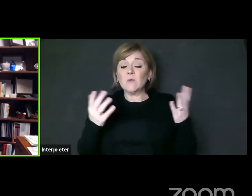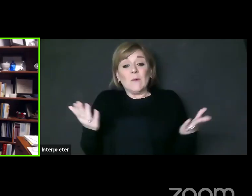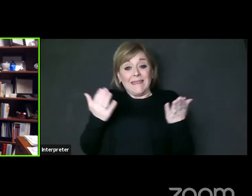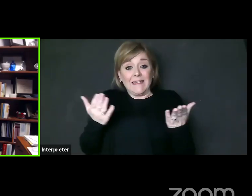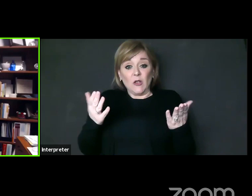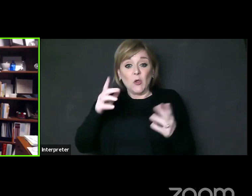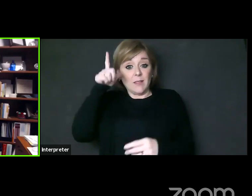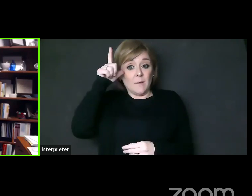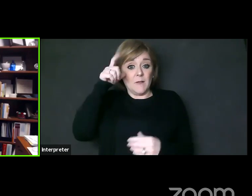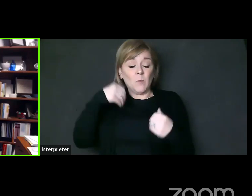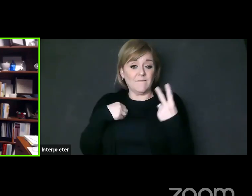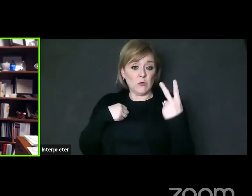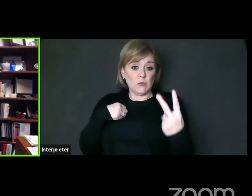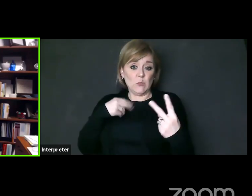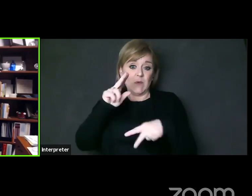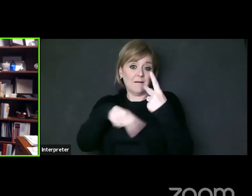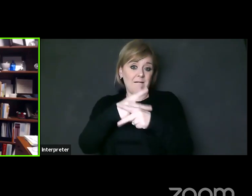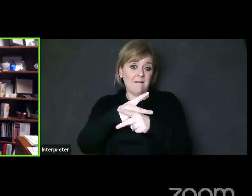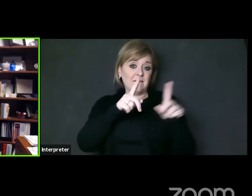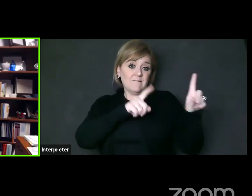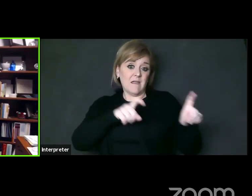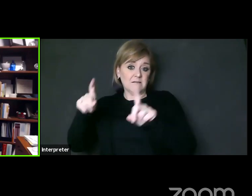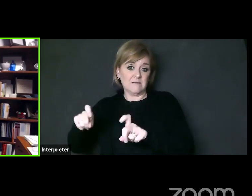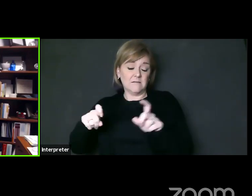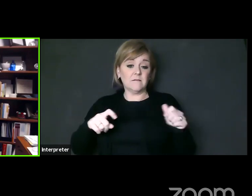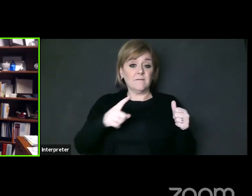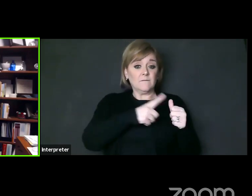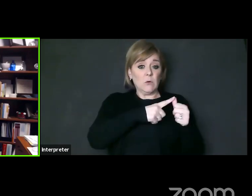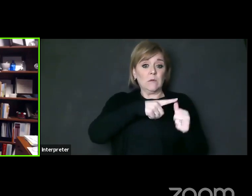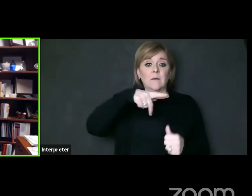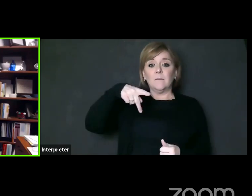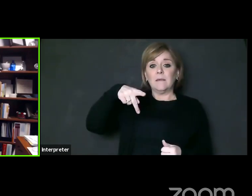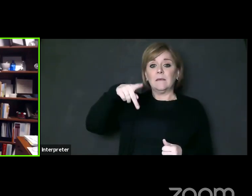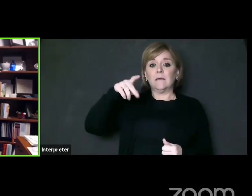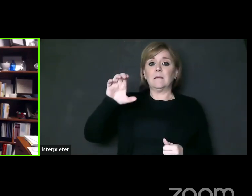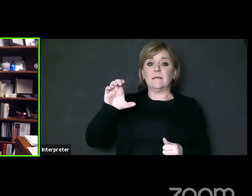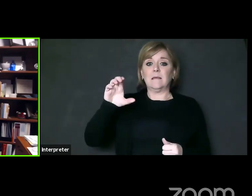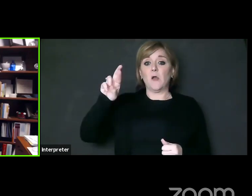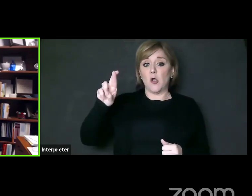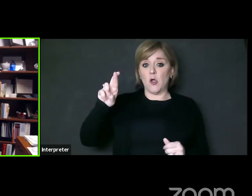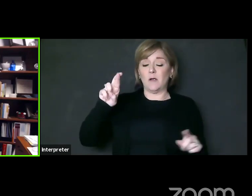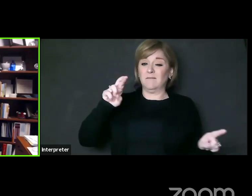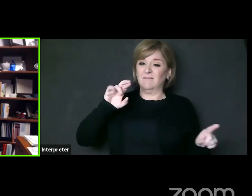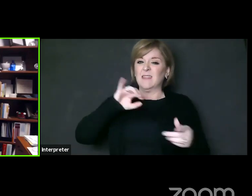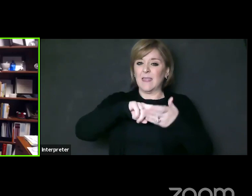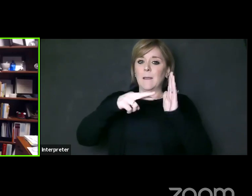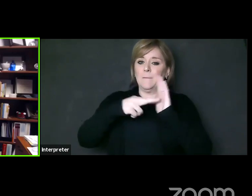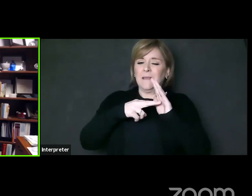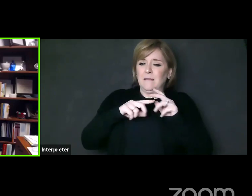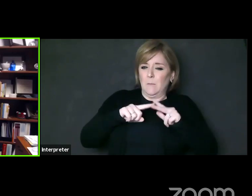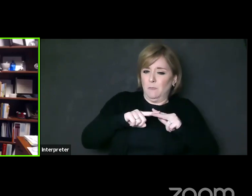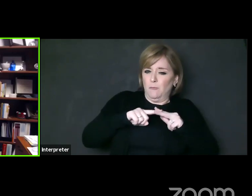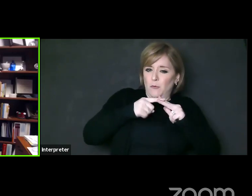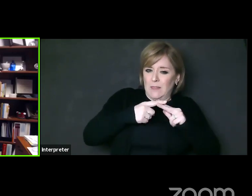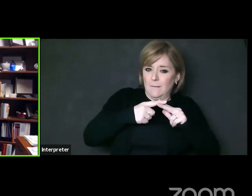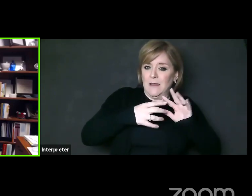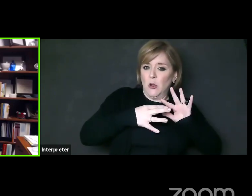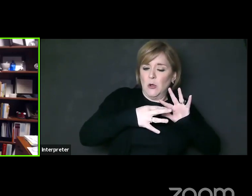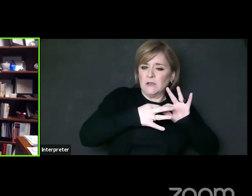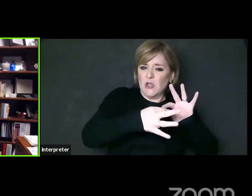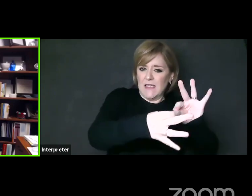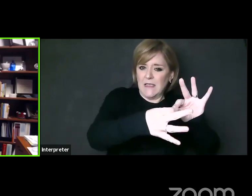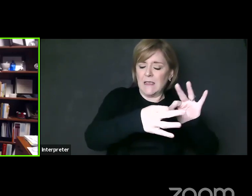of tests. The first test is called a PCR test. PCR stands for polymerase chain